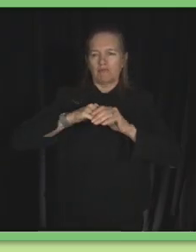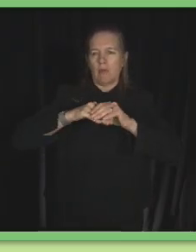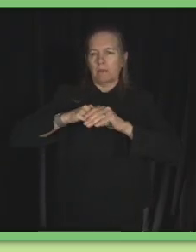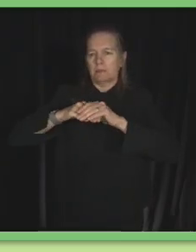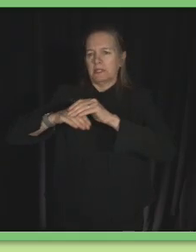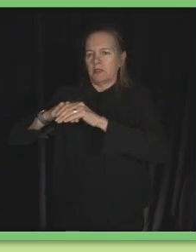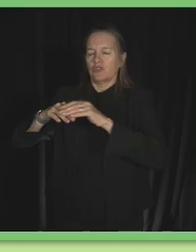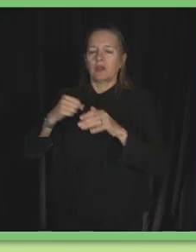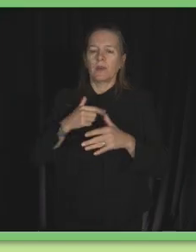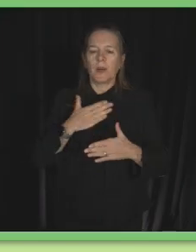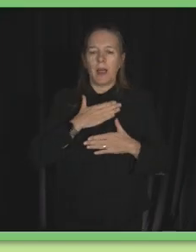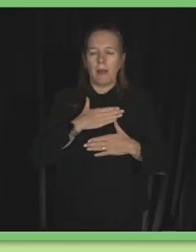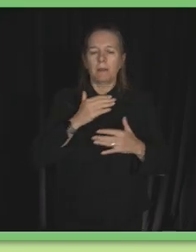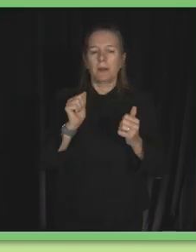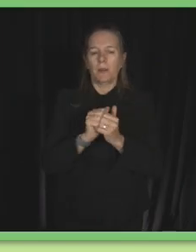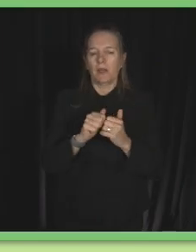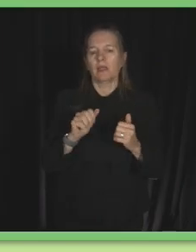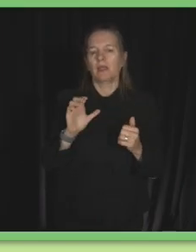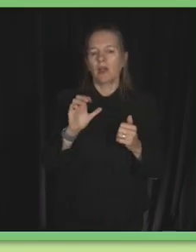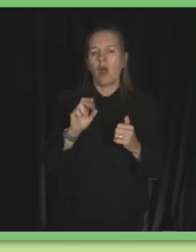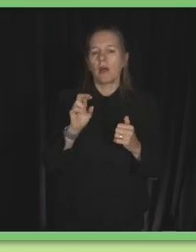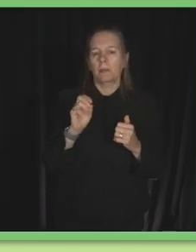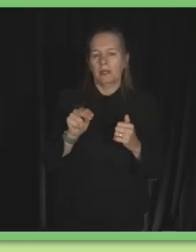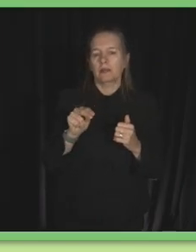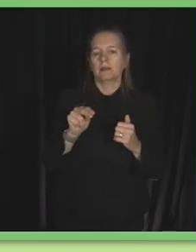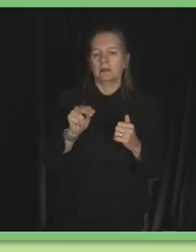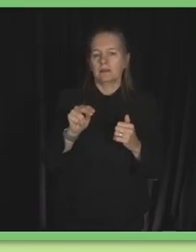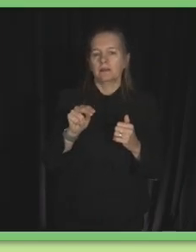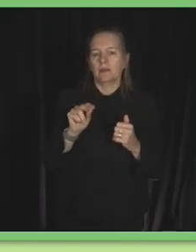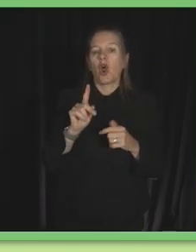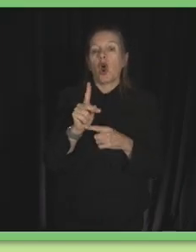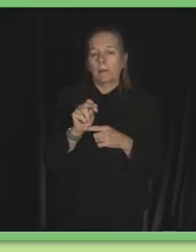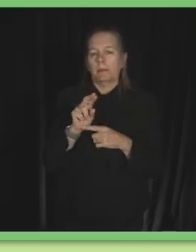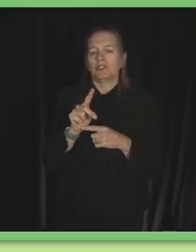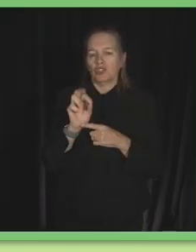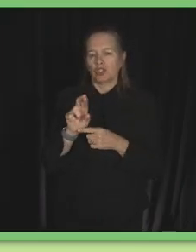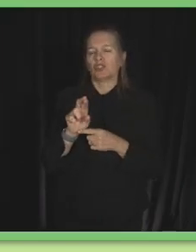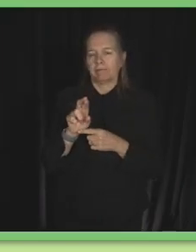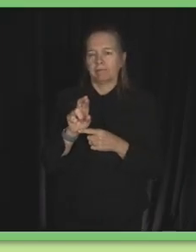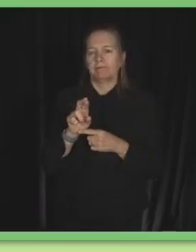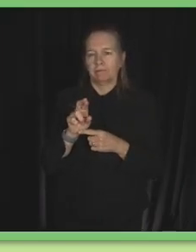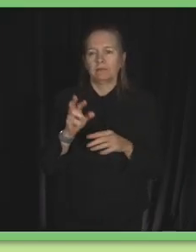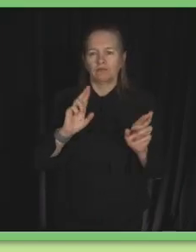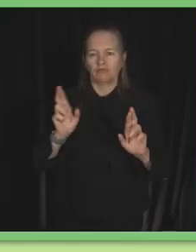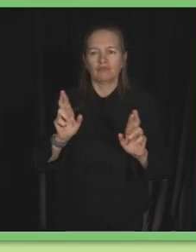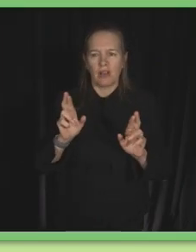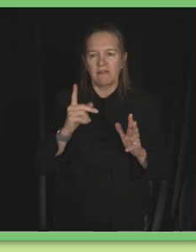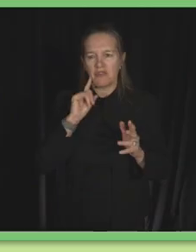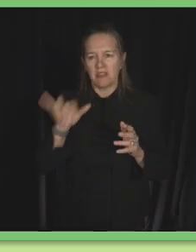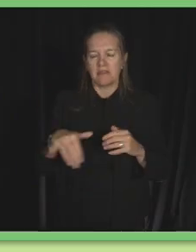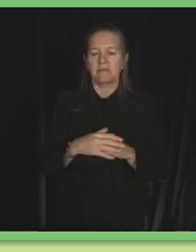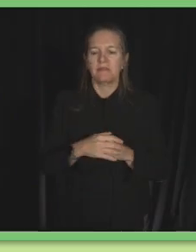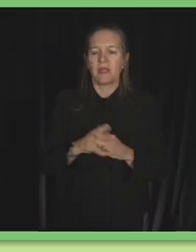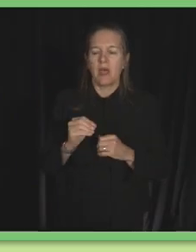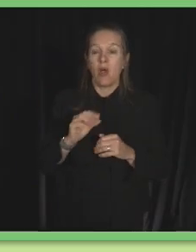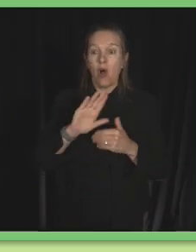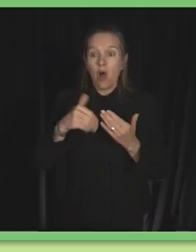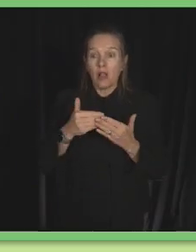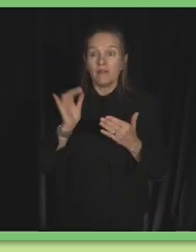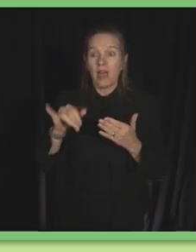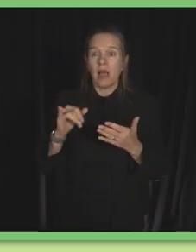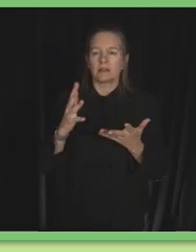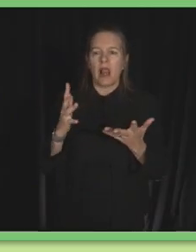with Carpenter as a big upgrade for us on that front. Now, all of those pods throw off a ton of